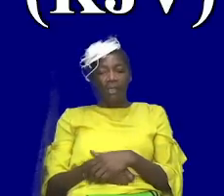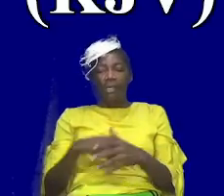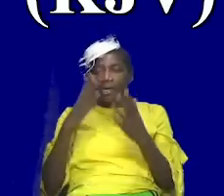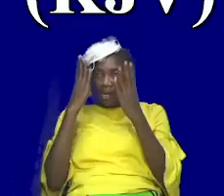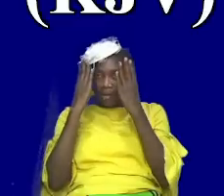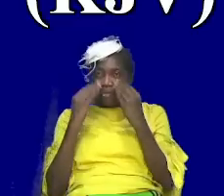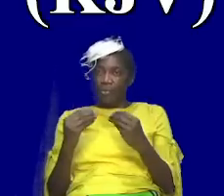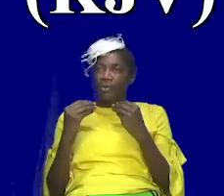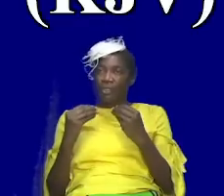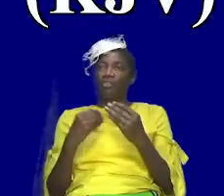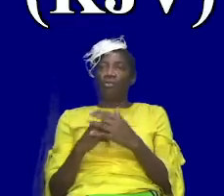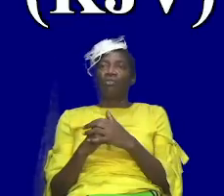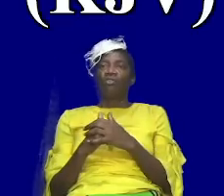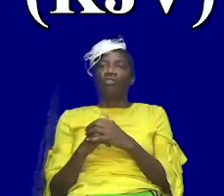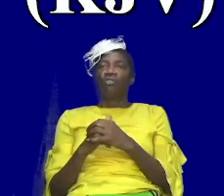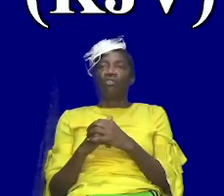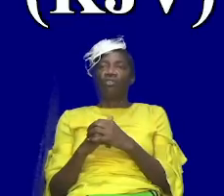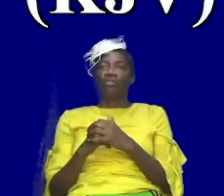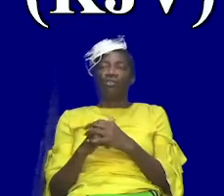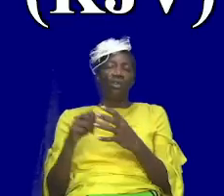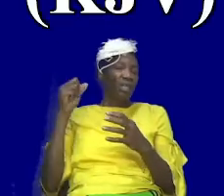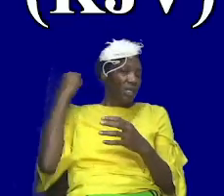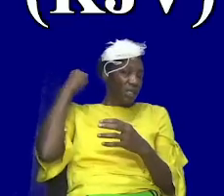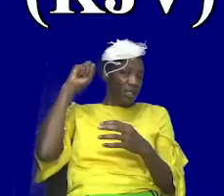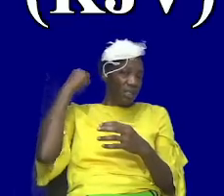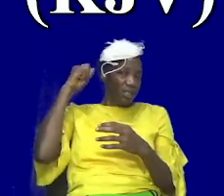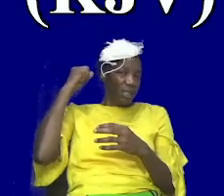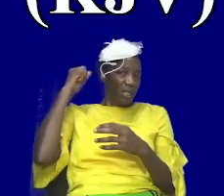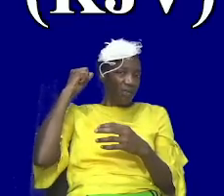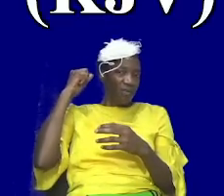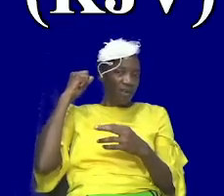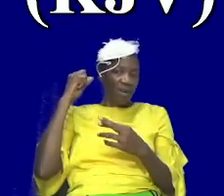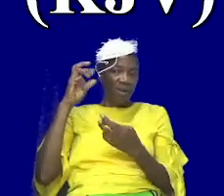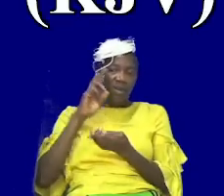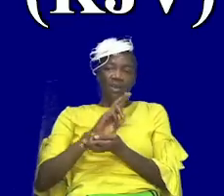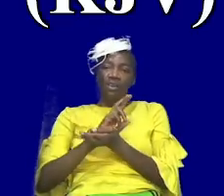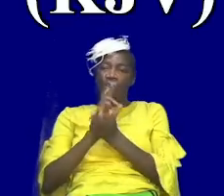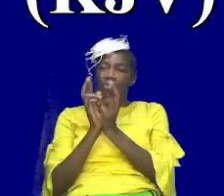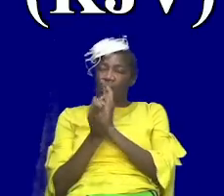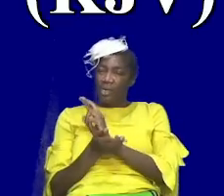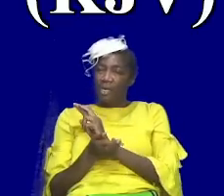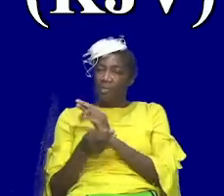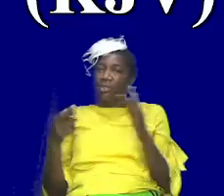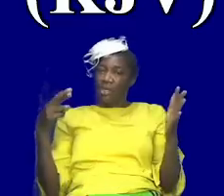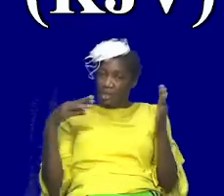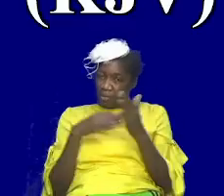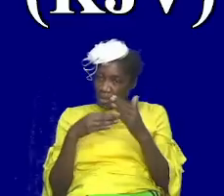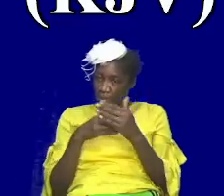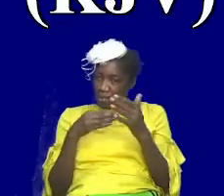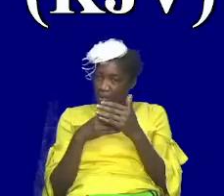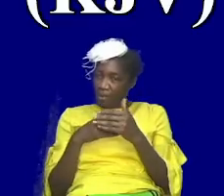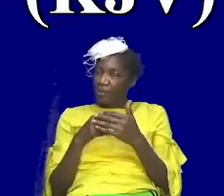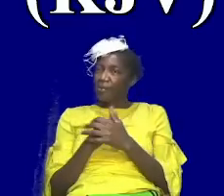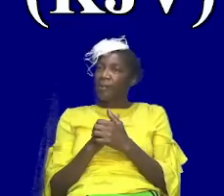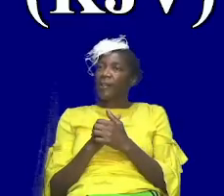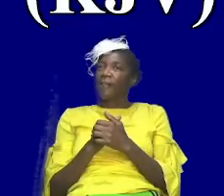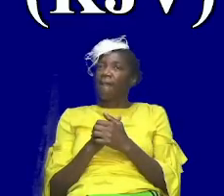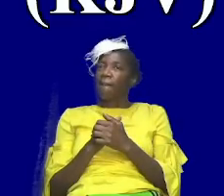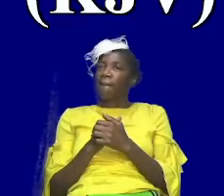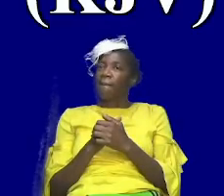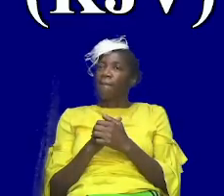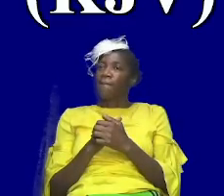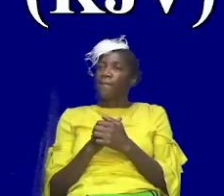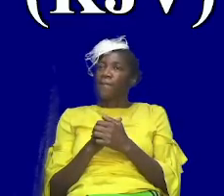precious. Yes, silver speaks of redemption. Because there was a price for redemption, it was quoted,